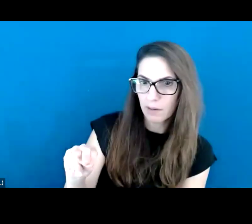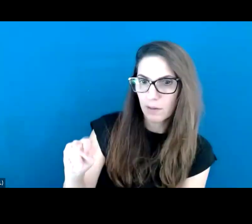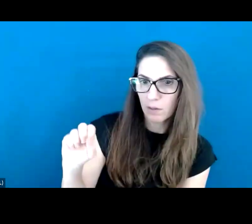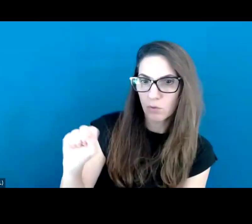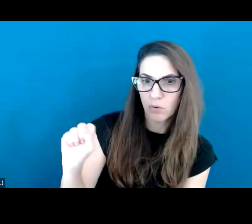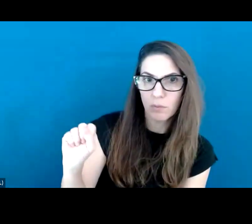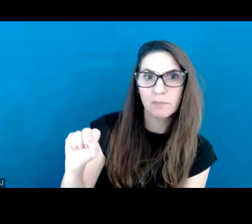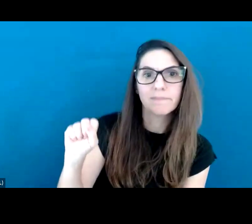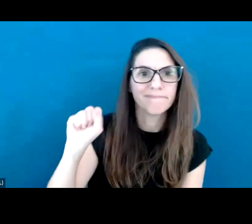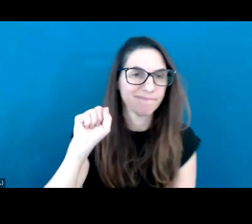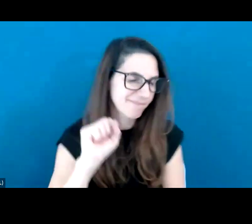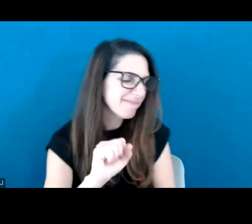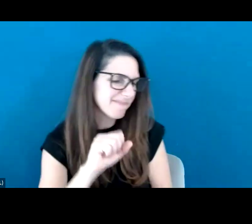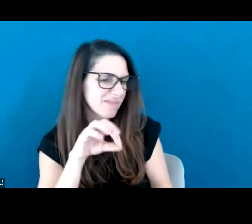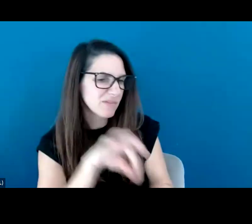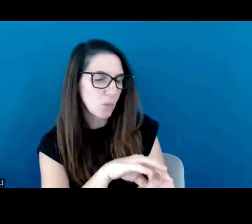Joyce.